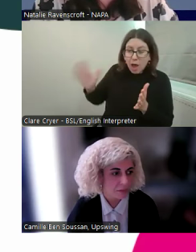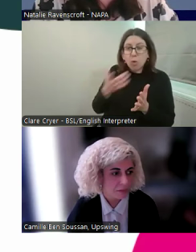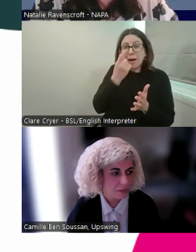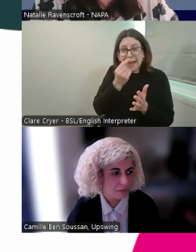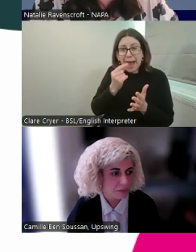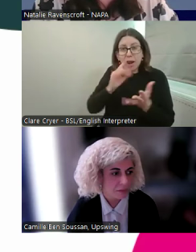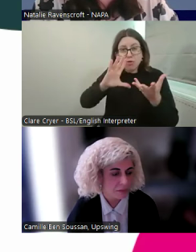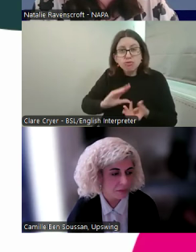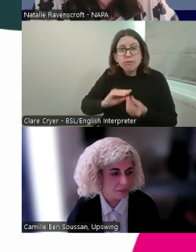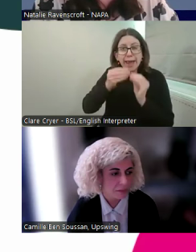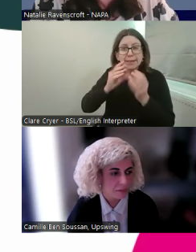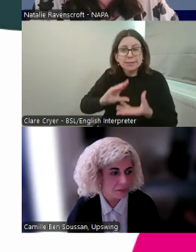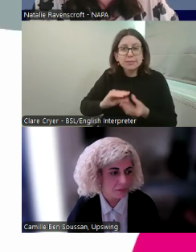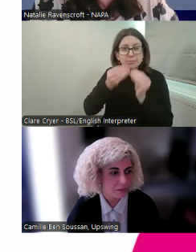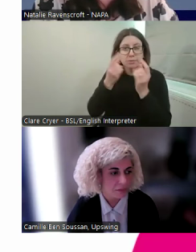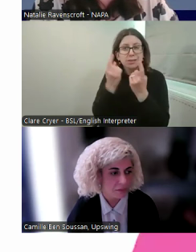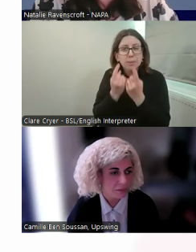have an imagination.